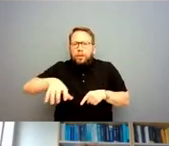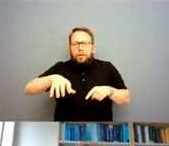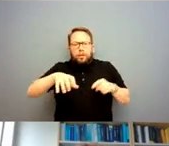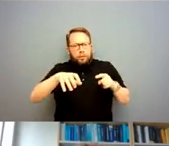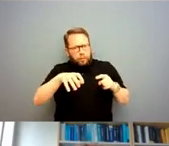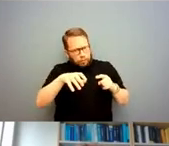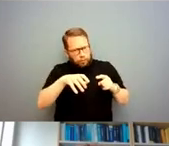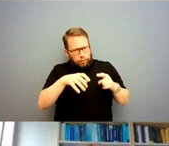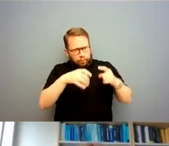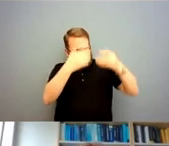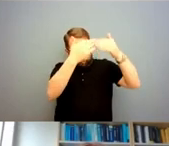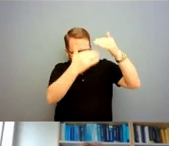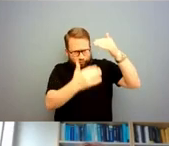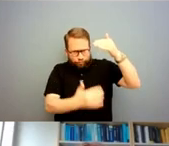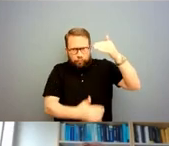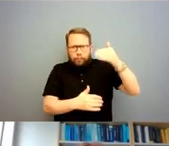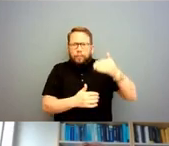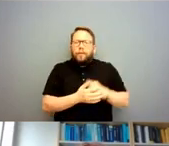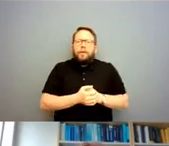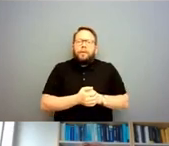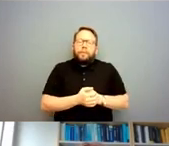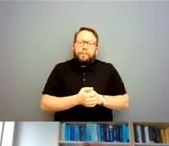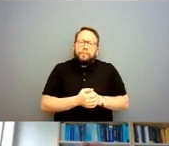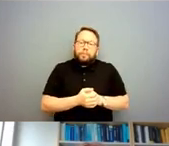monitoring mechanism for the rights of indigenous peoples.